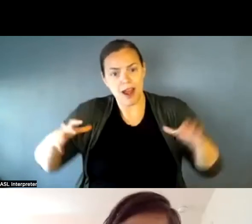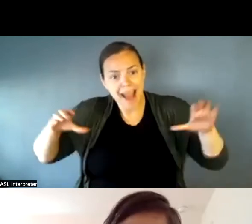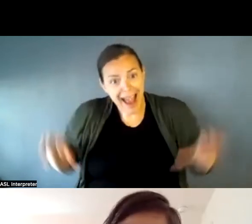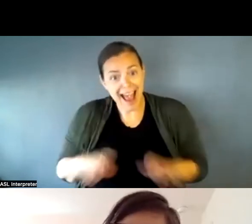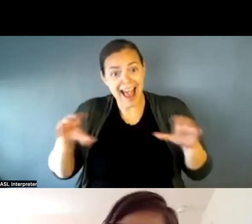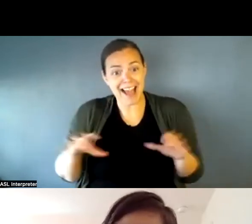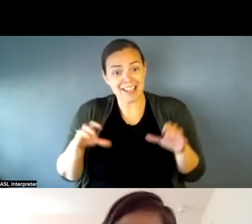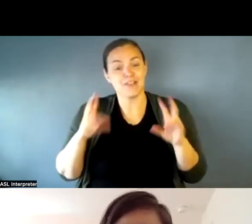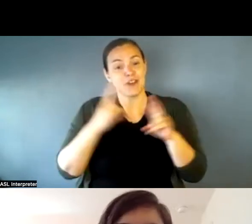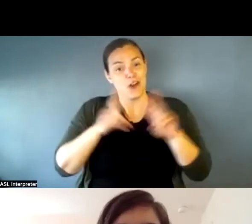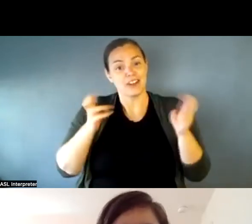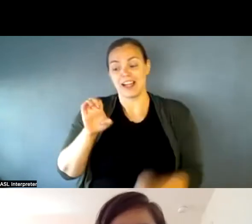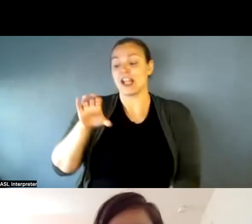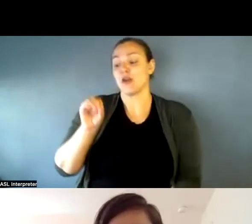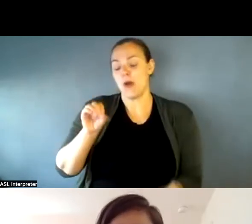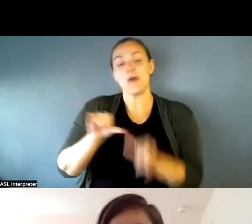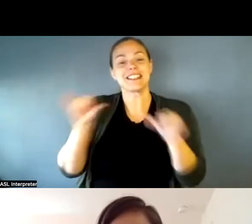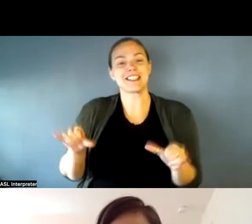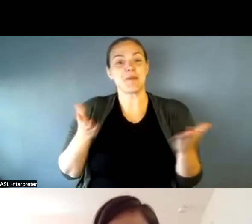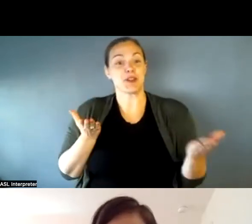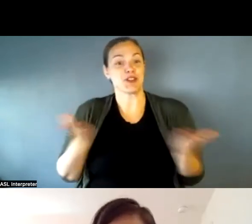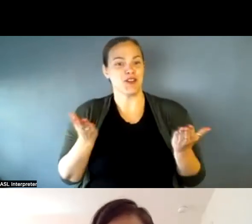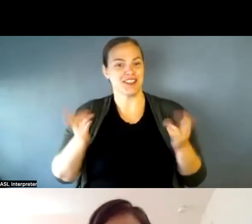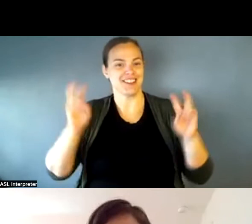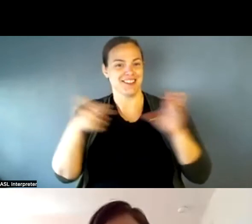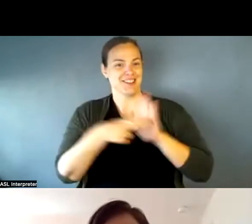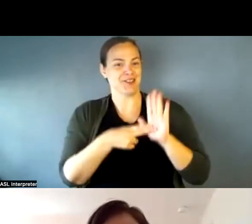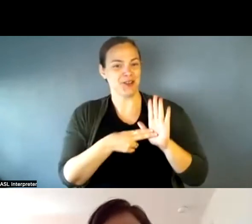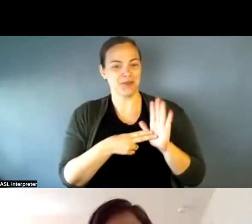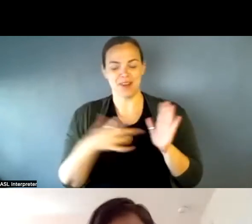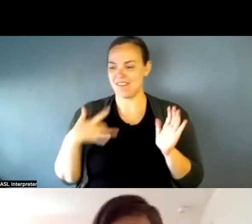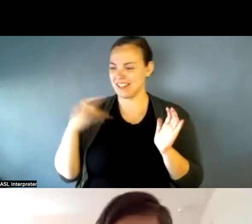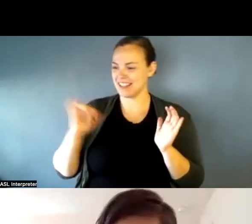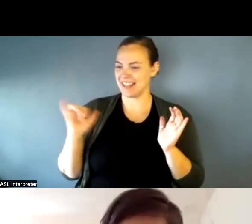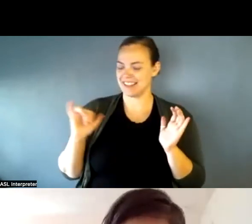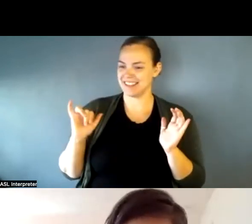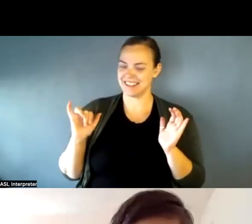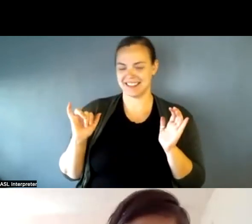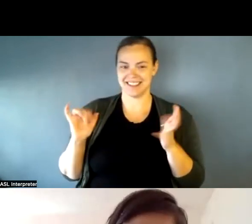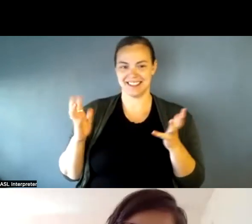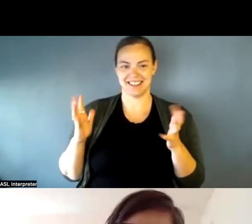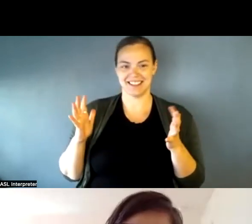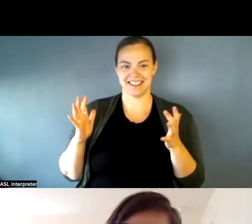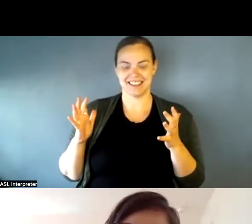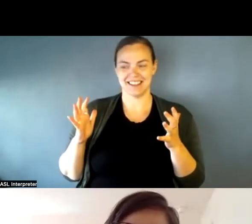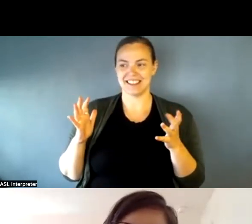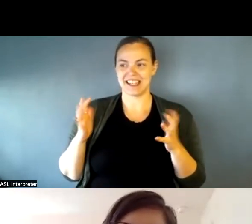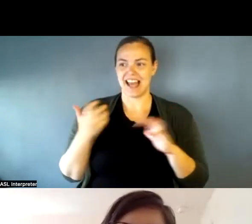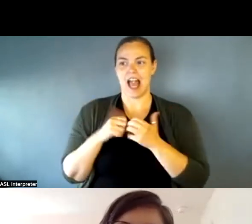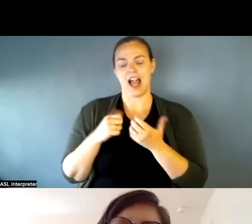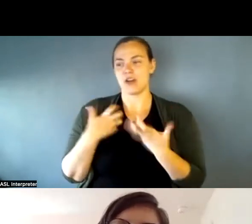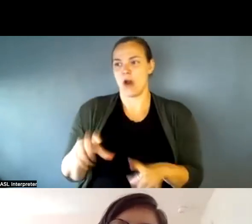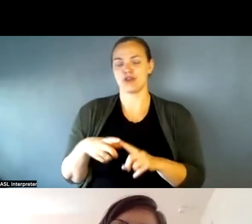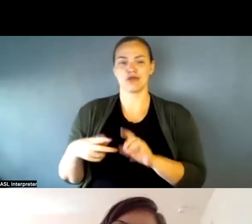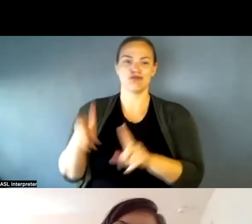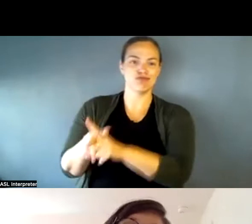what are called ecosystem services, which is like, kind of feels like a way to minimize or put a dollar value on them. But